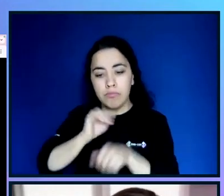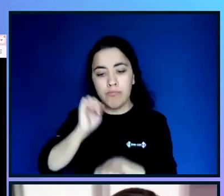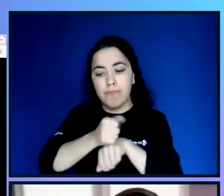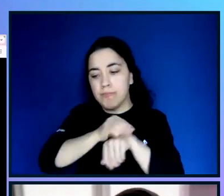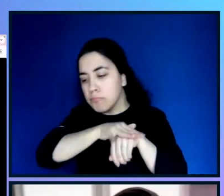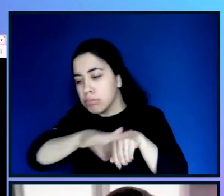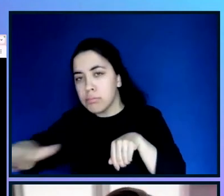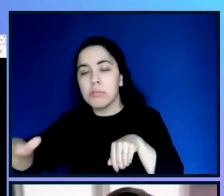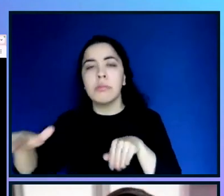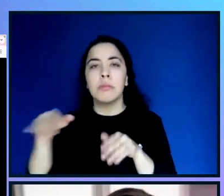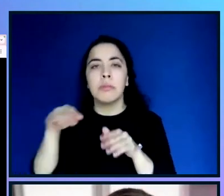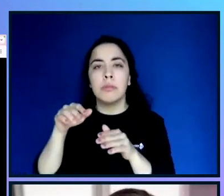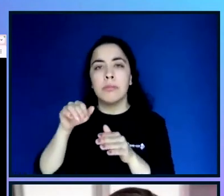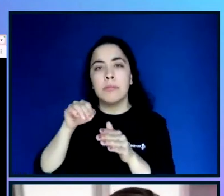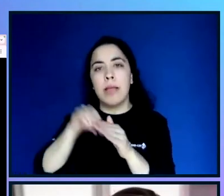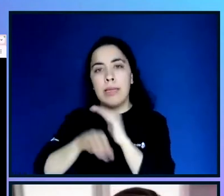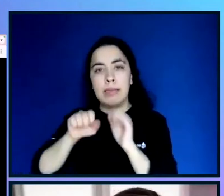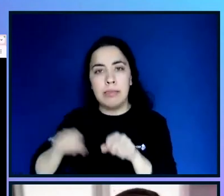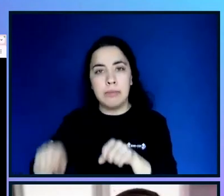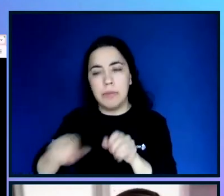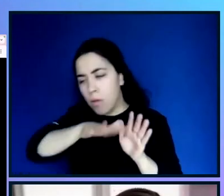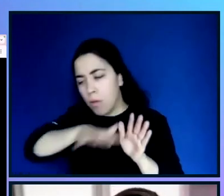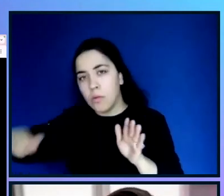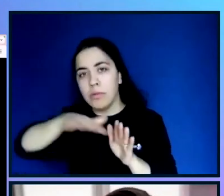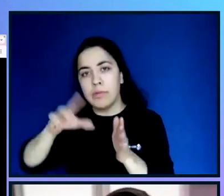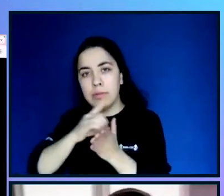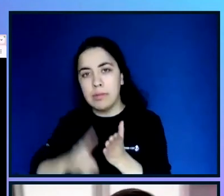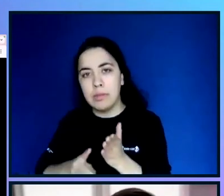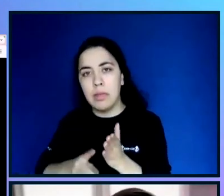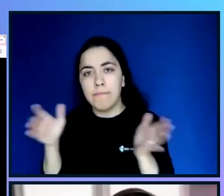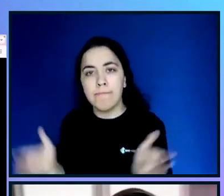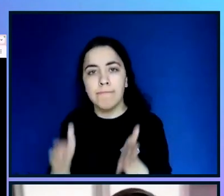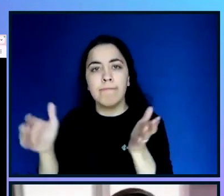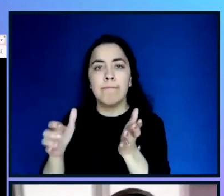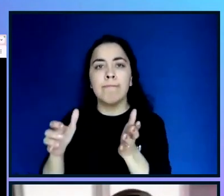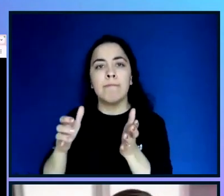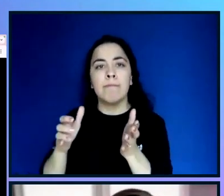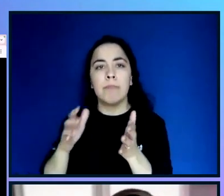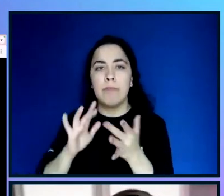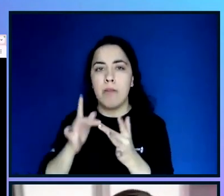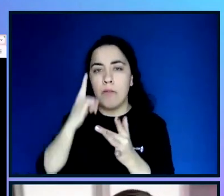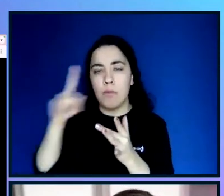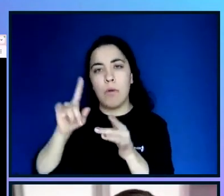supporting shift-left efforts for engineering and our product organizations.